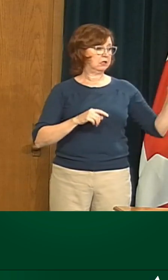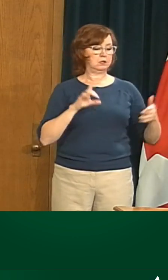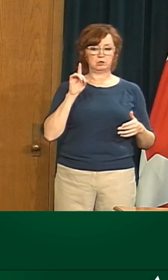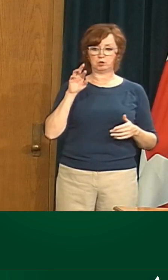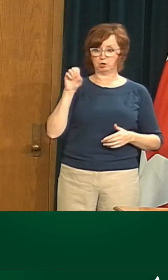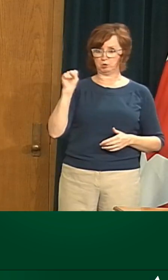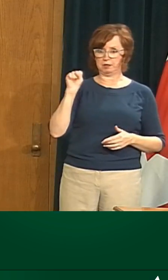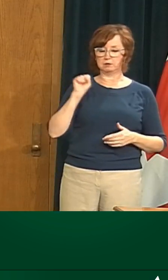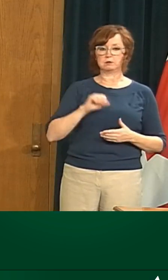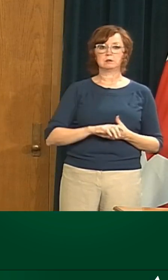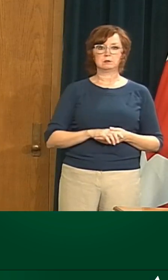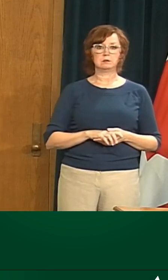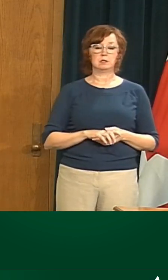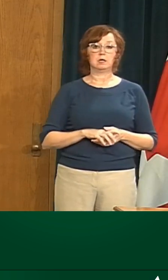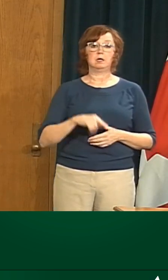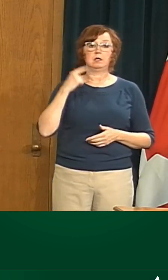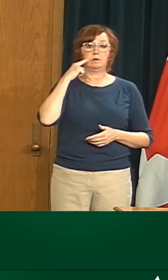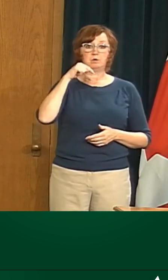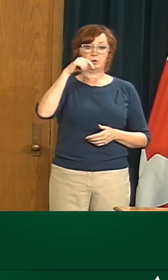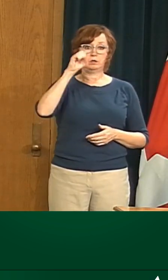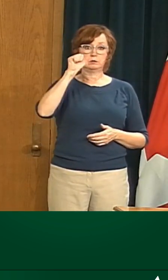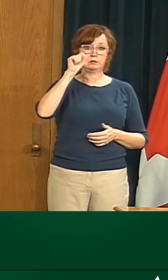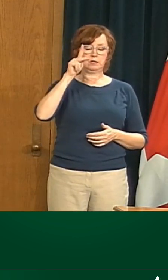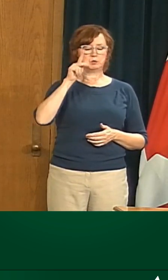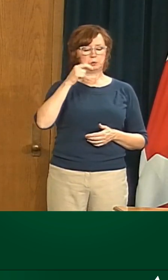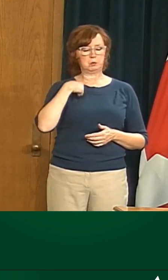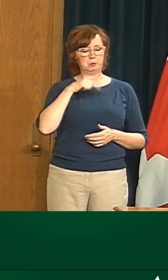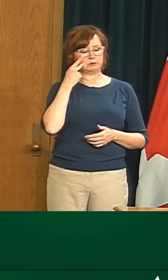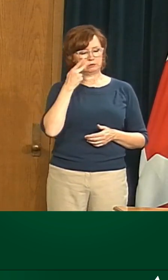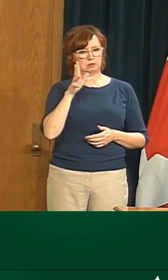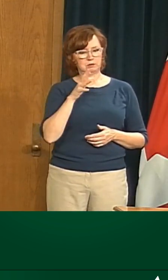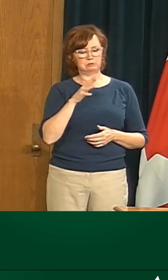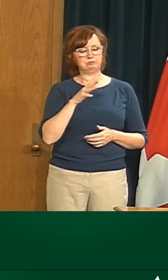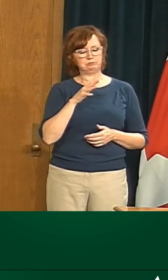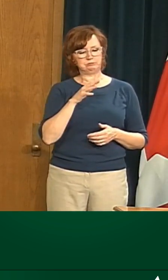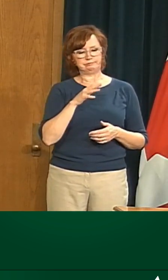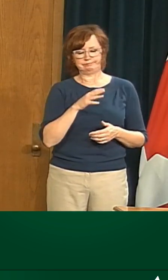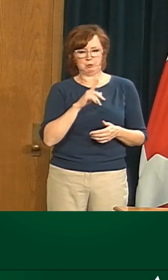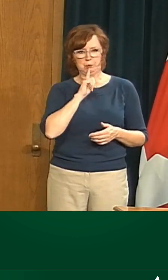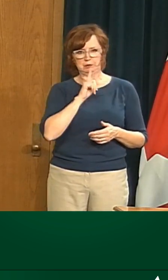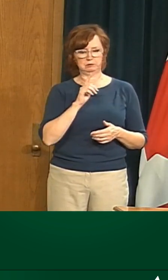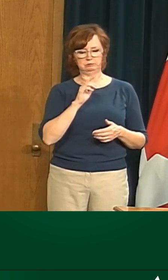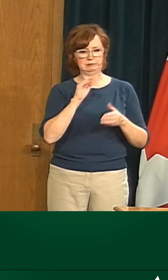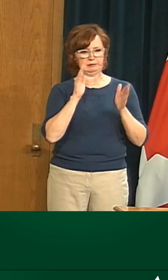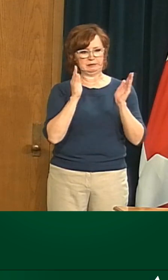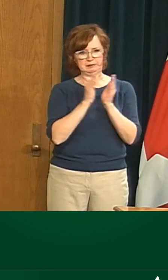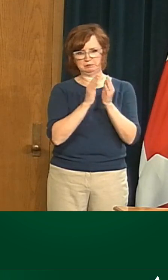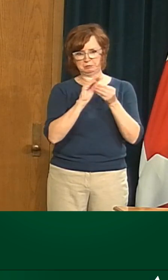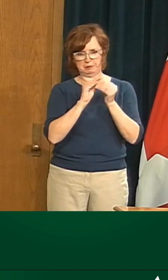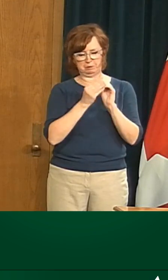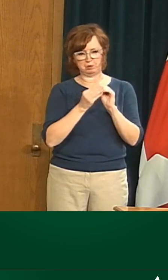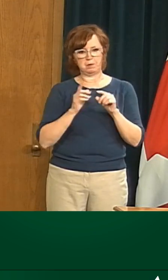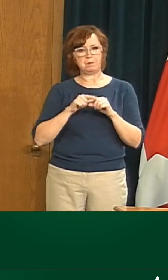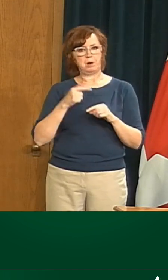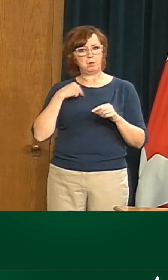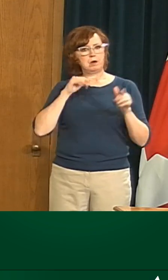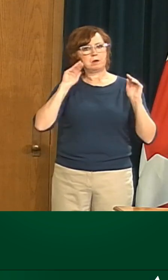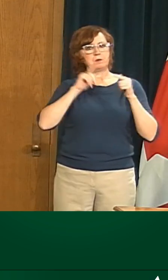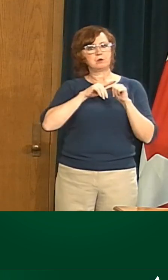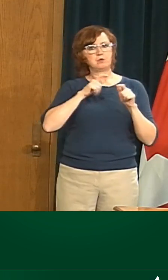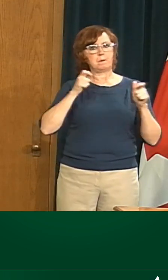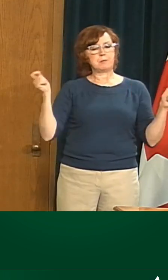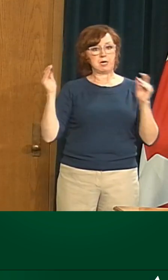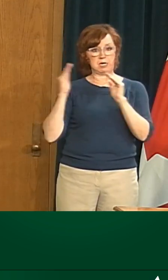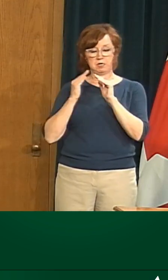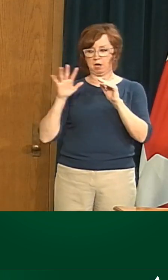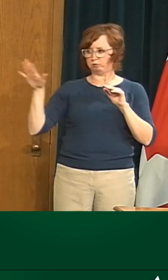seen in Saskatchewan at a very small level, but certainly what we have learned from other jurisdictions who are facing this at a larger level, is that whenever you